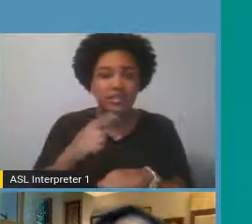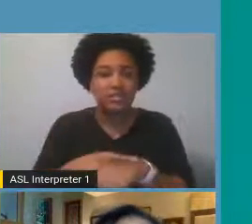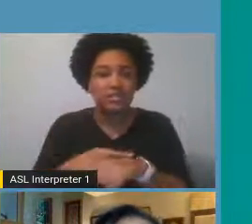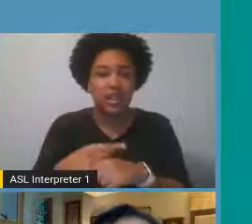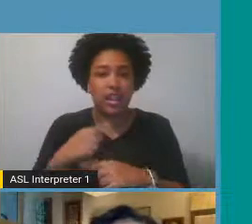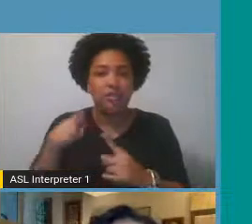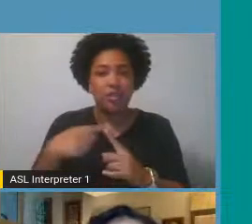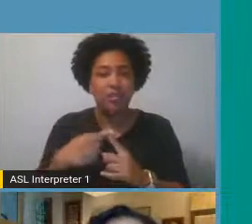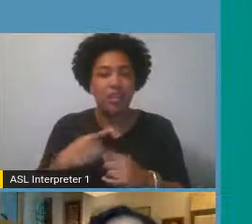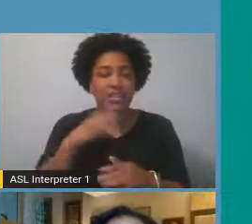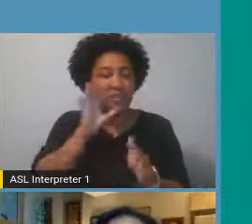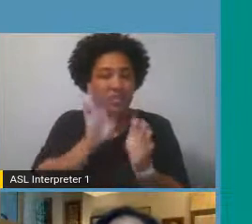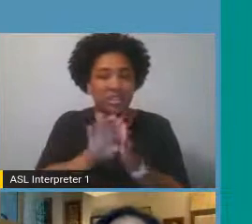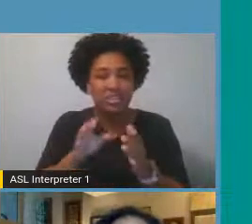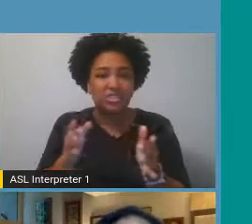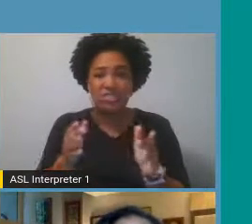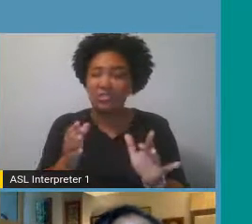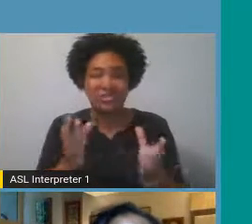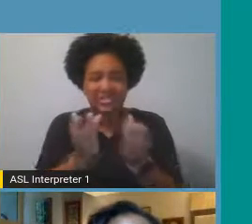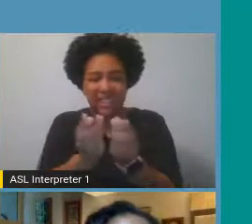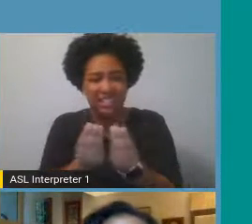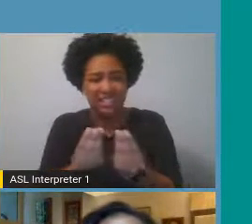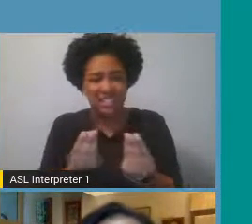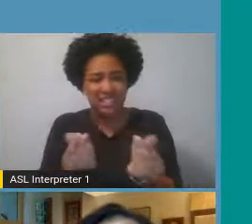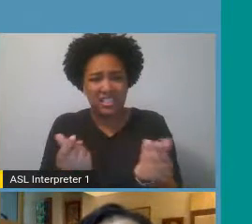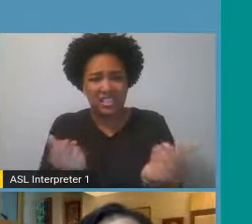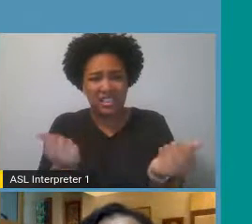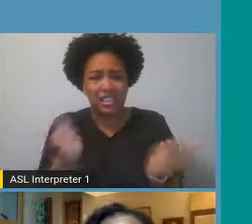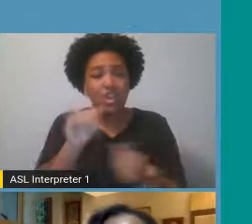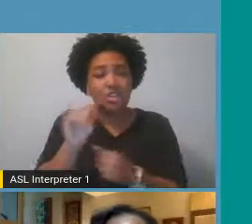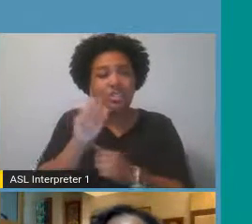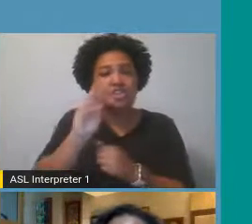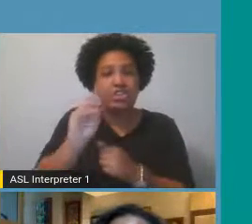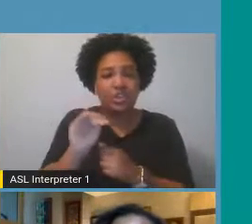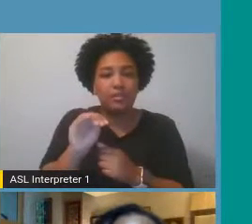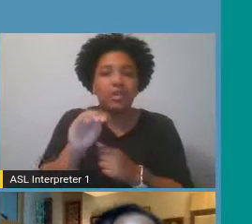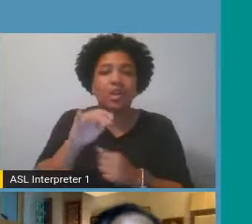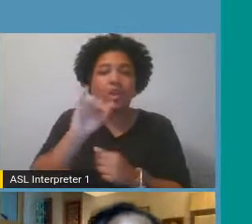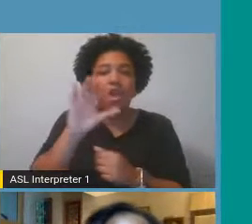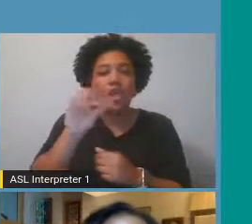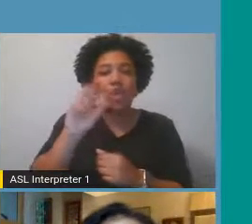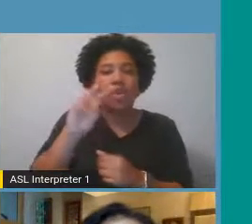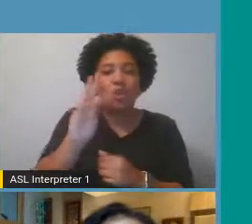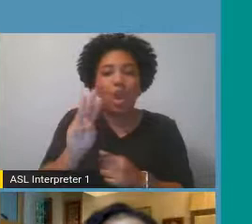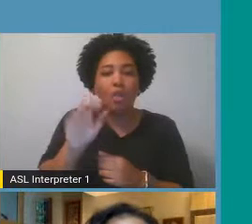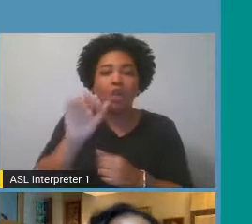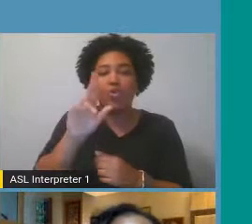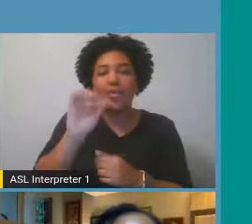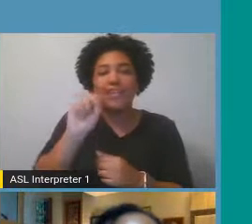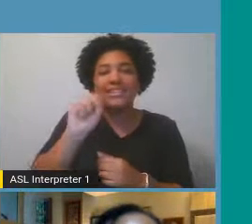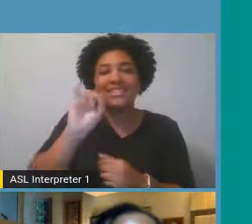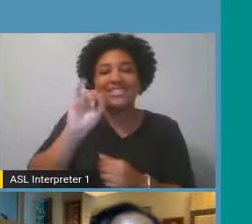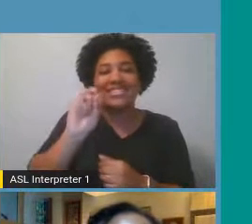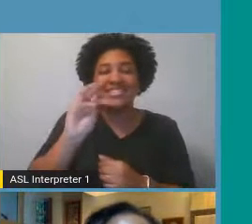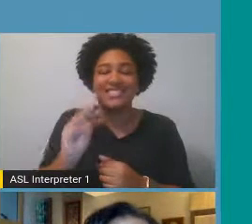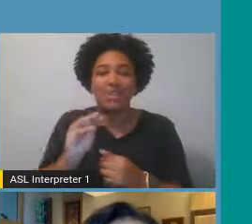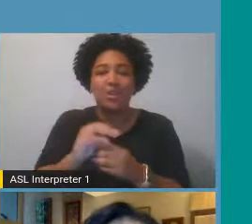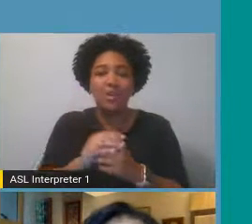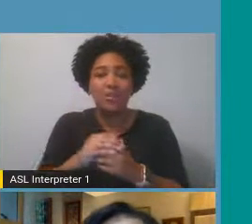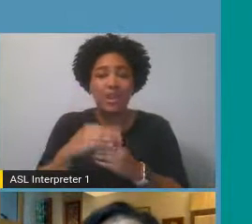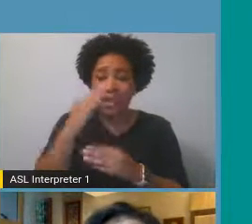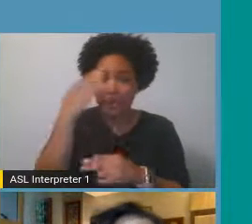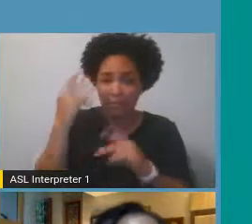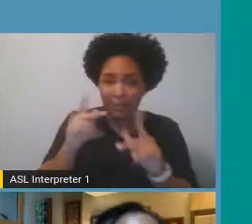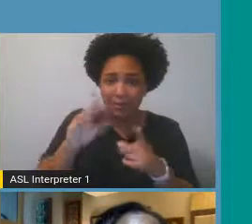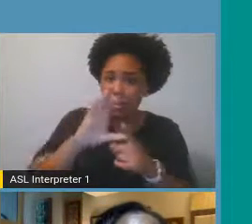were degrading, where there was Jim Crow racism and African-American history and culture was not portrayed in the